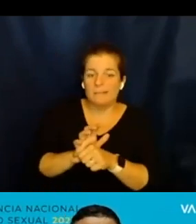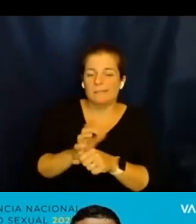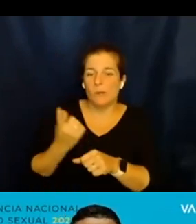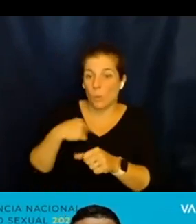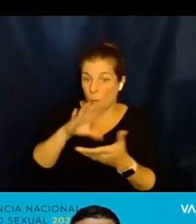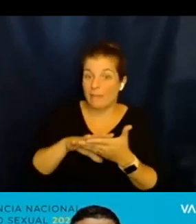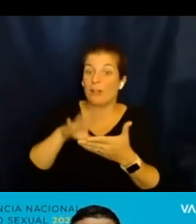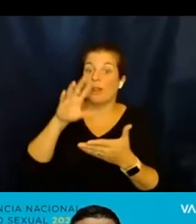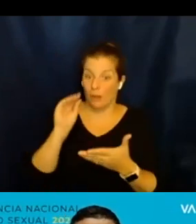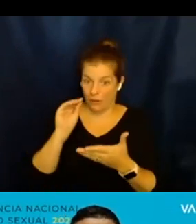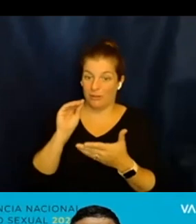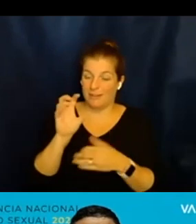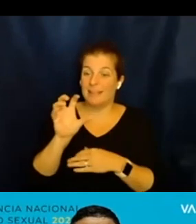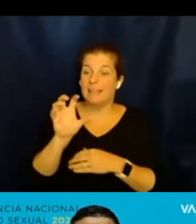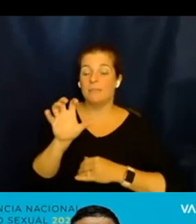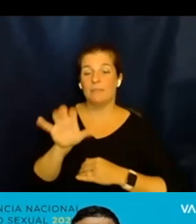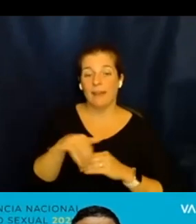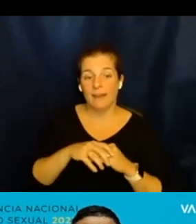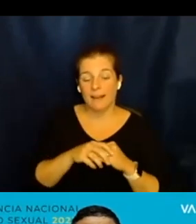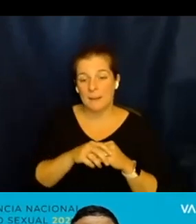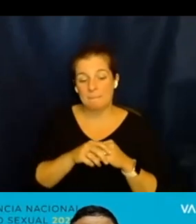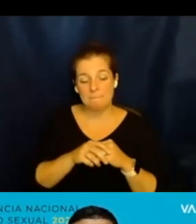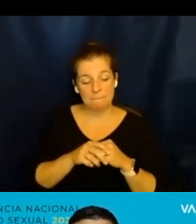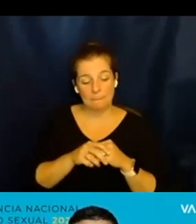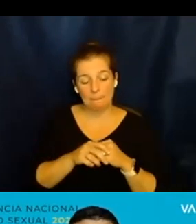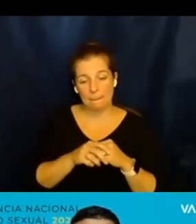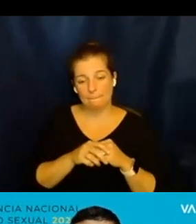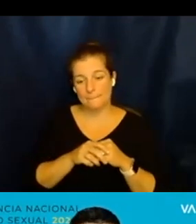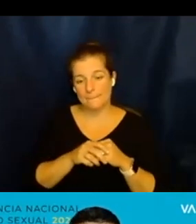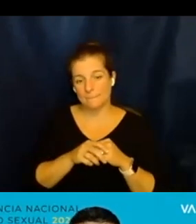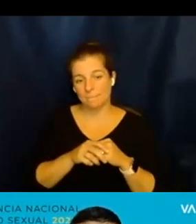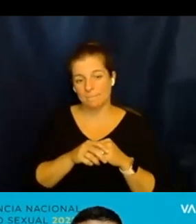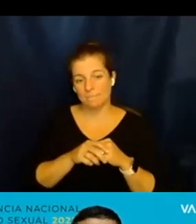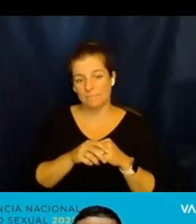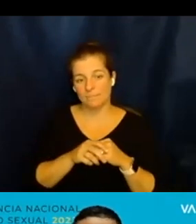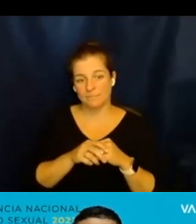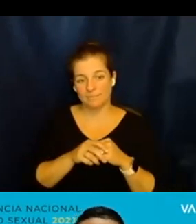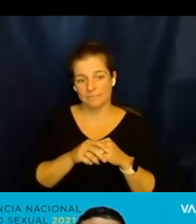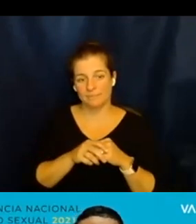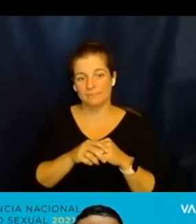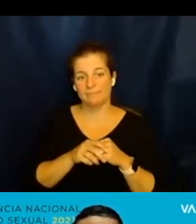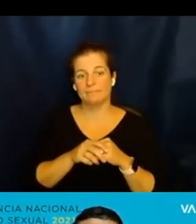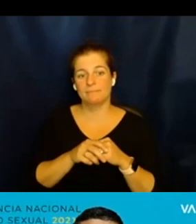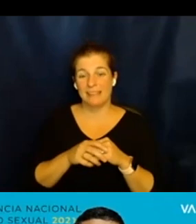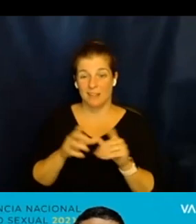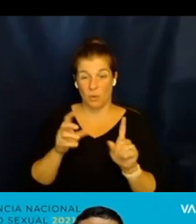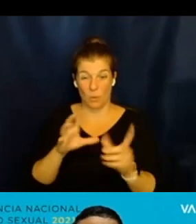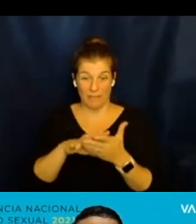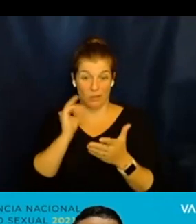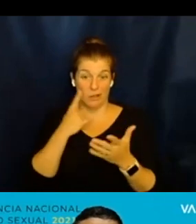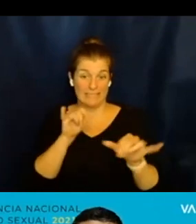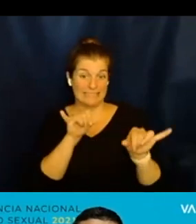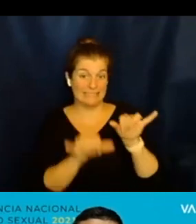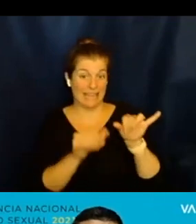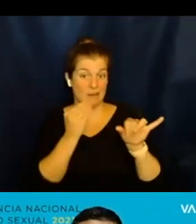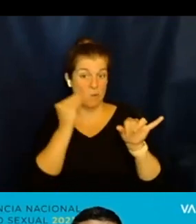this COVID season that the staying at home, people being forced to stay